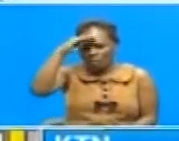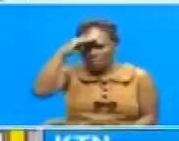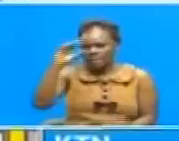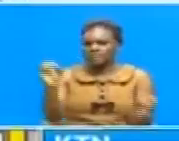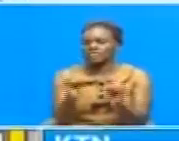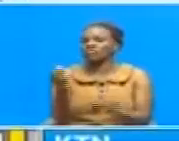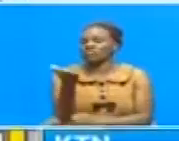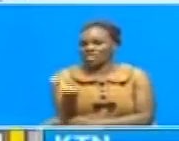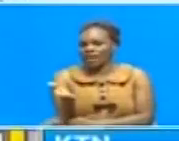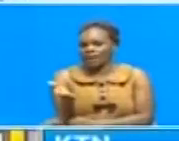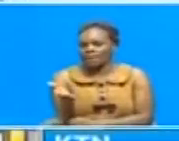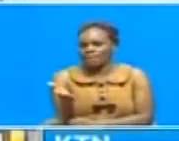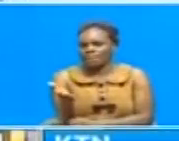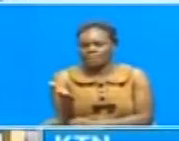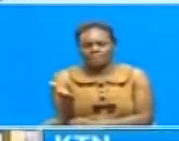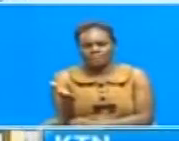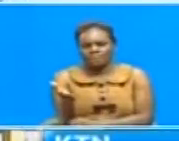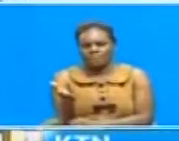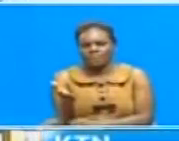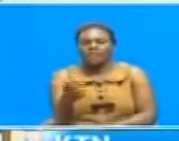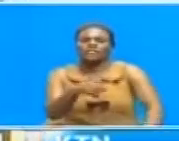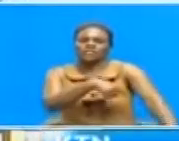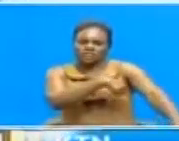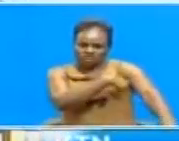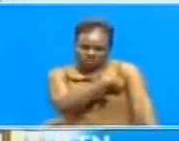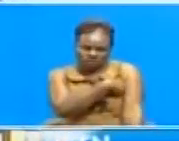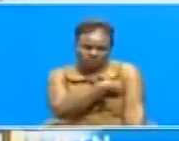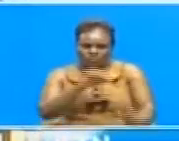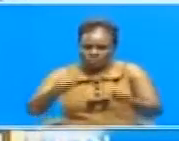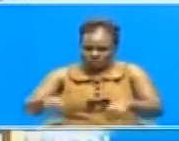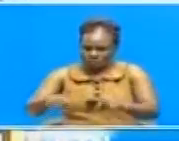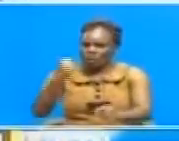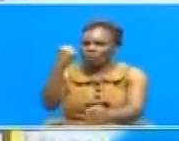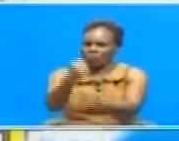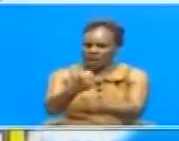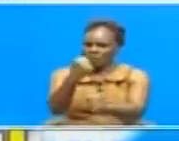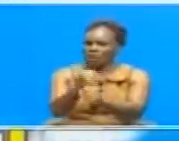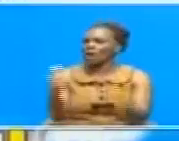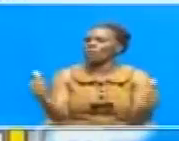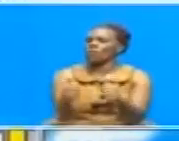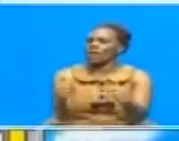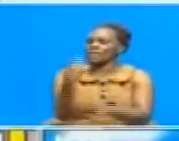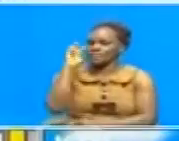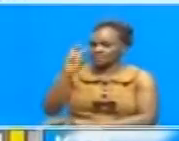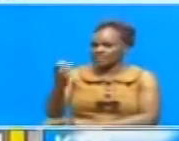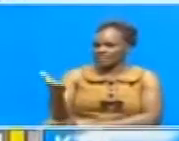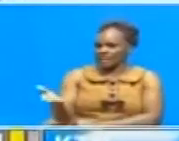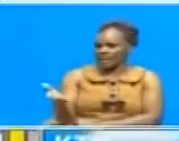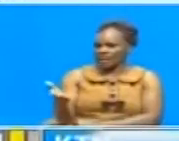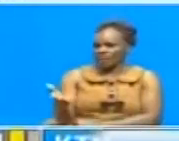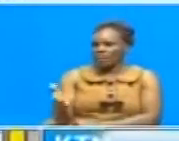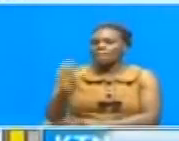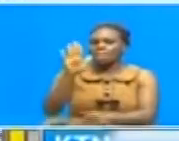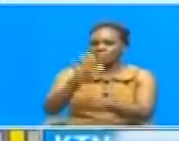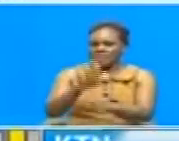there are not those illicit brews. Mm-hmm. Now the chiefs can now work, and you have seen already a very big number